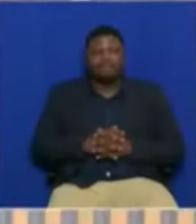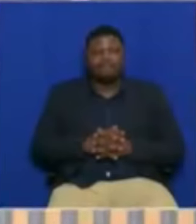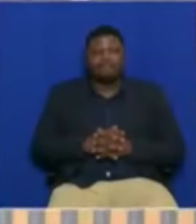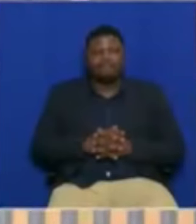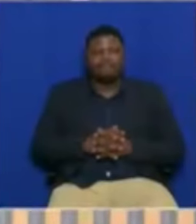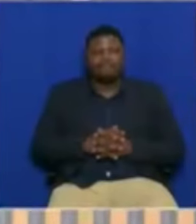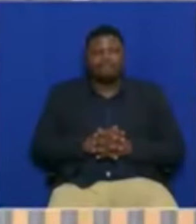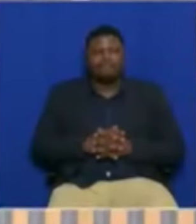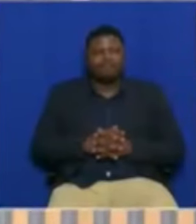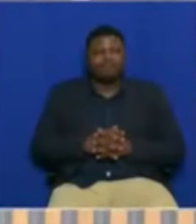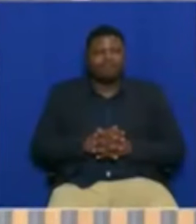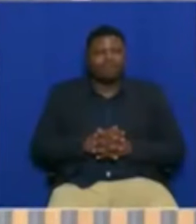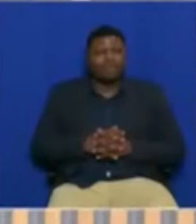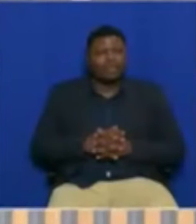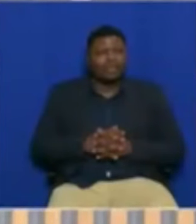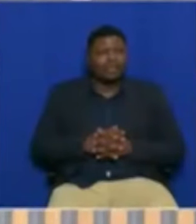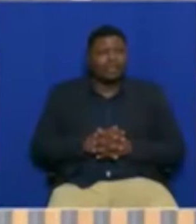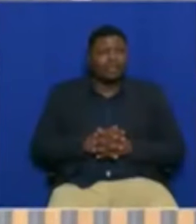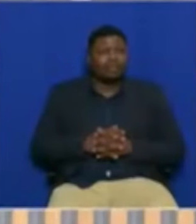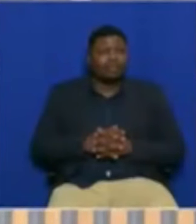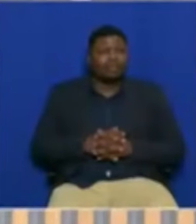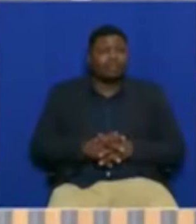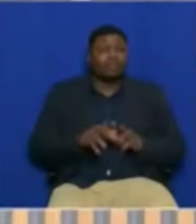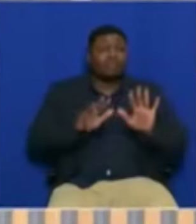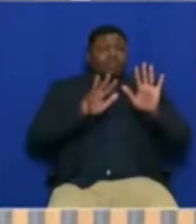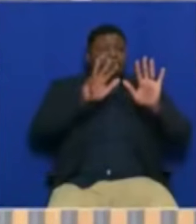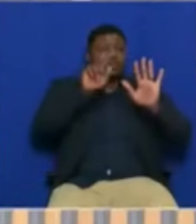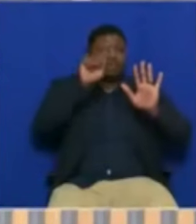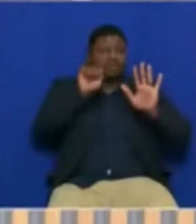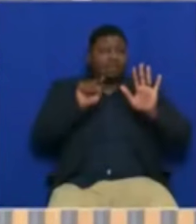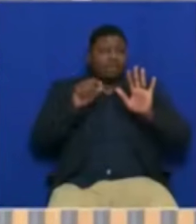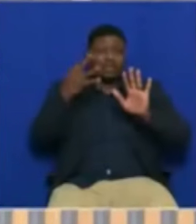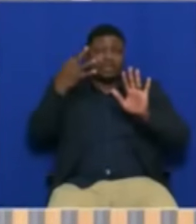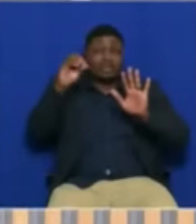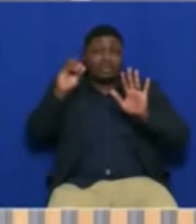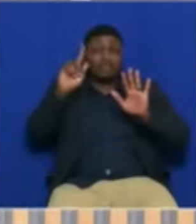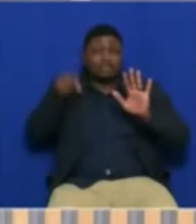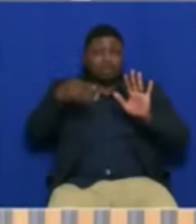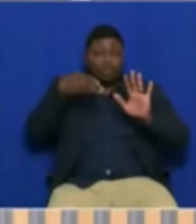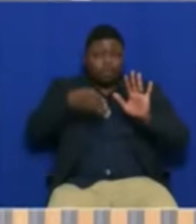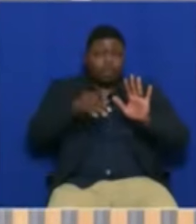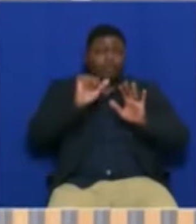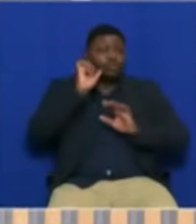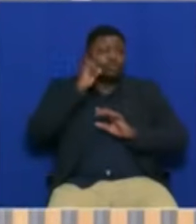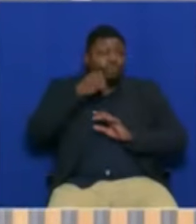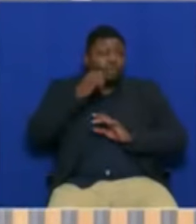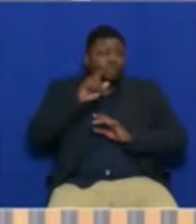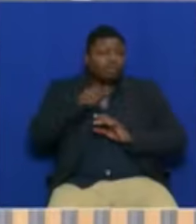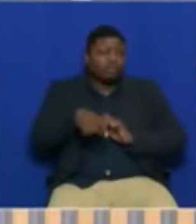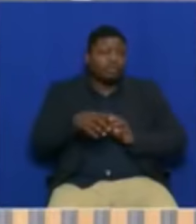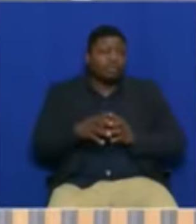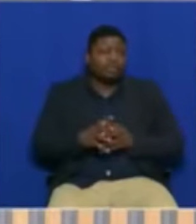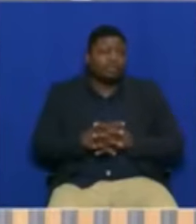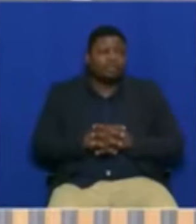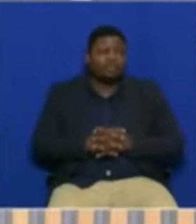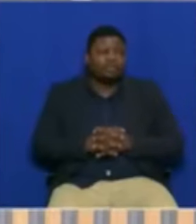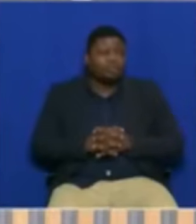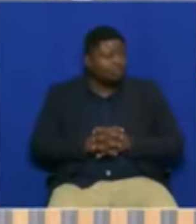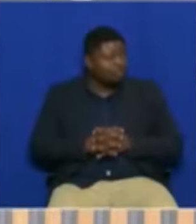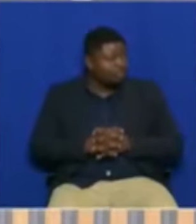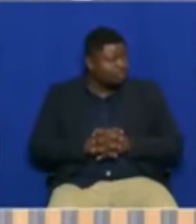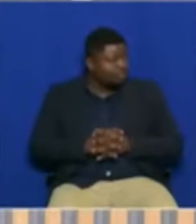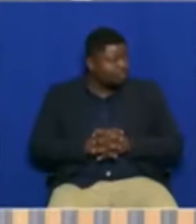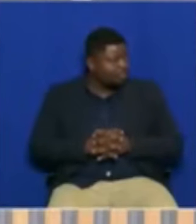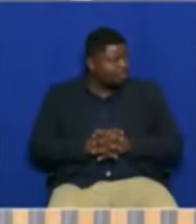9:30 is 9:30. Oh, okay. Okay, ngeshumi lesishagalolunye no